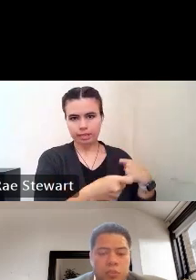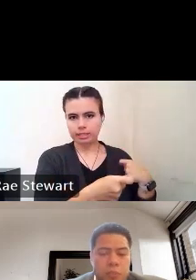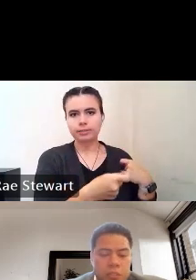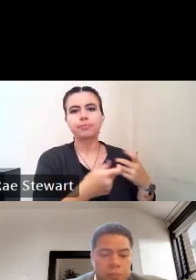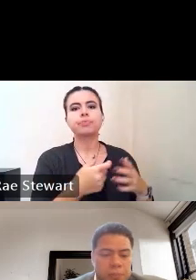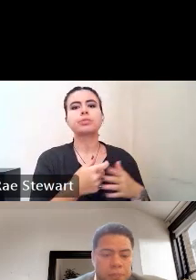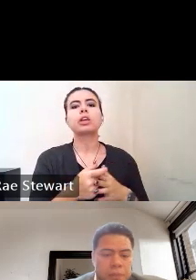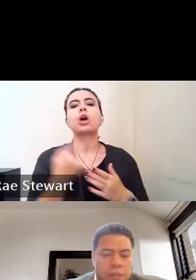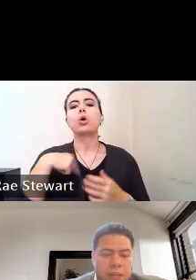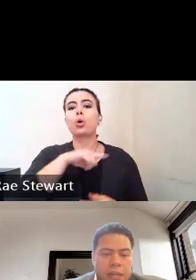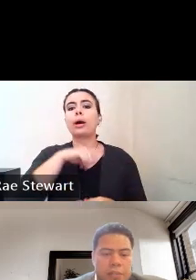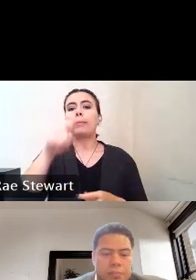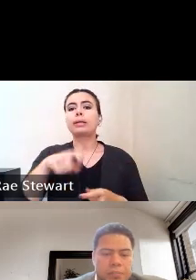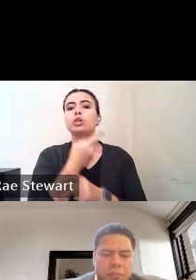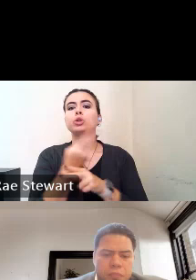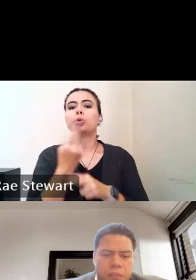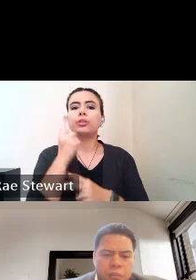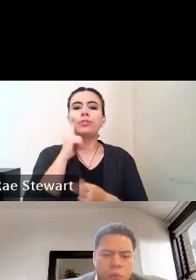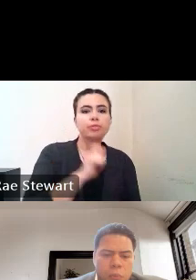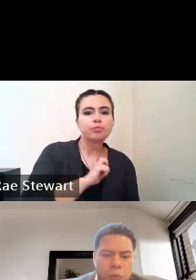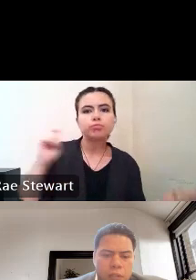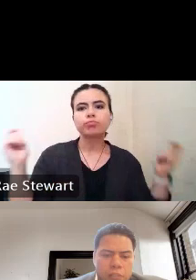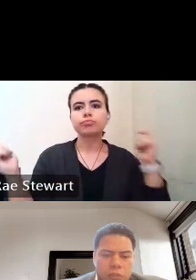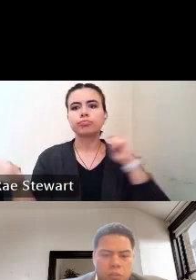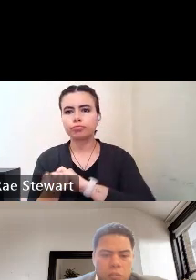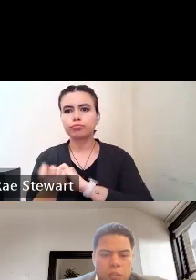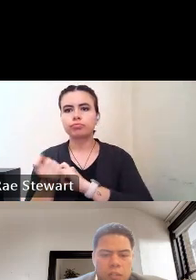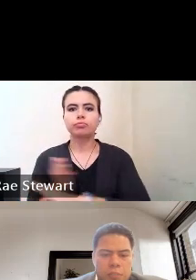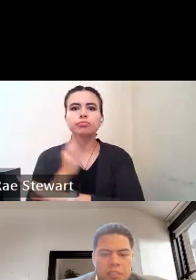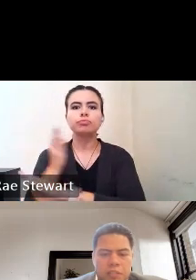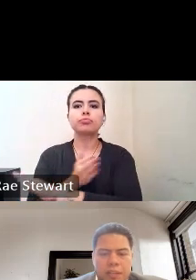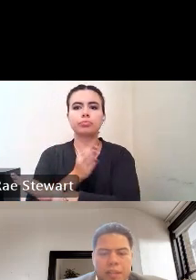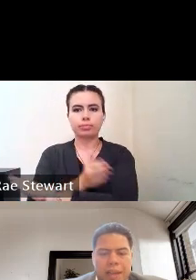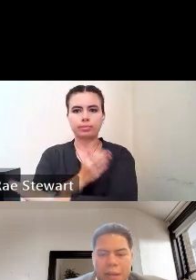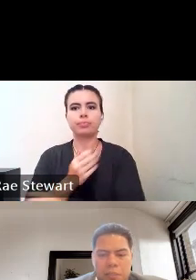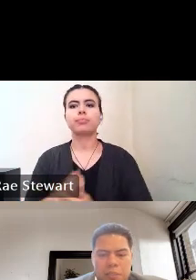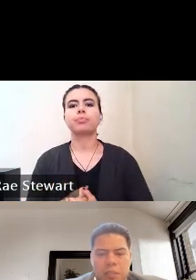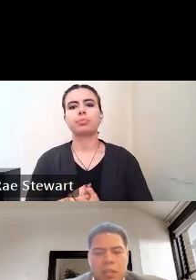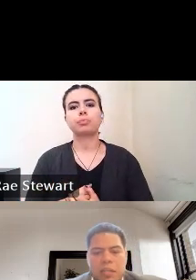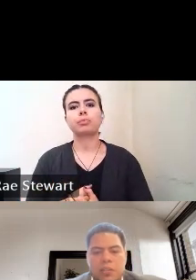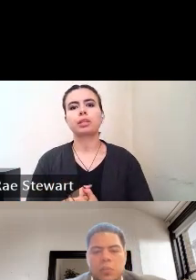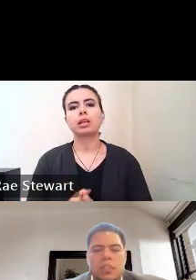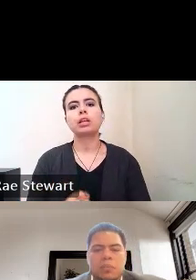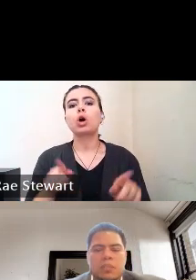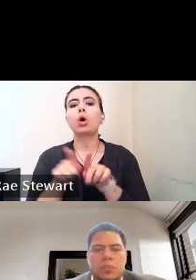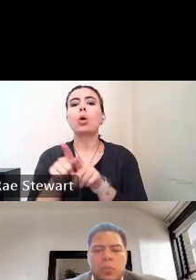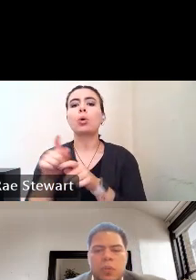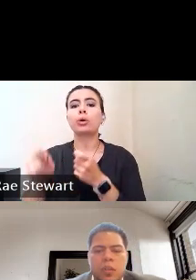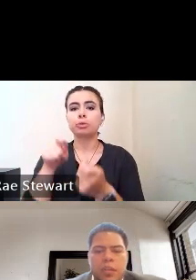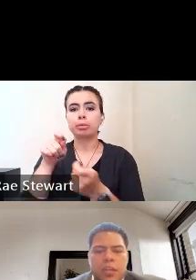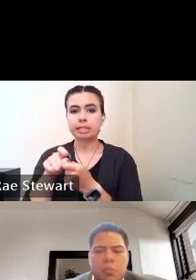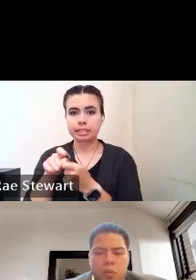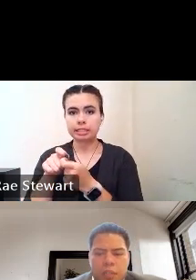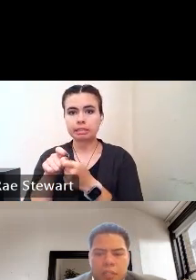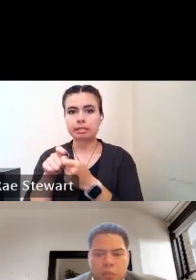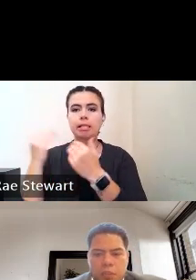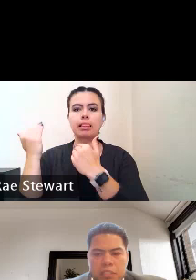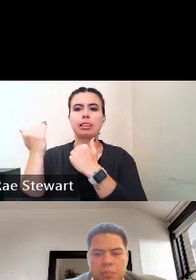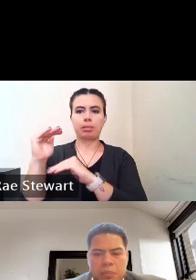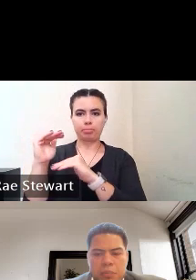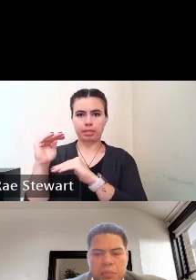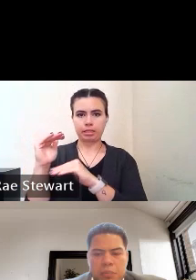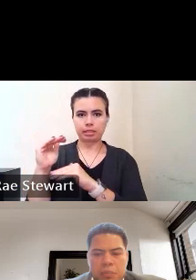for transformation. And more importantly, there's also specific caps, including limits to